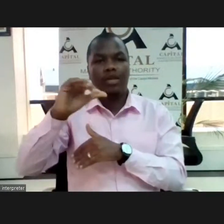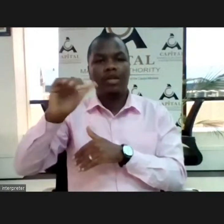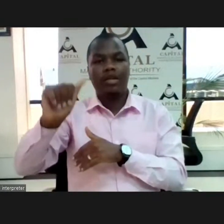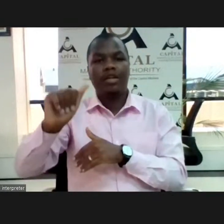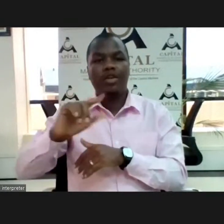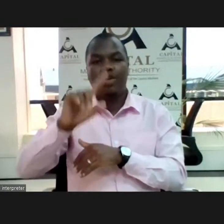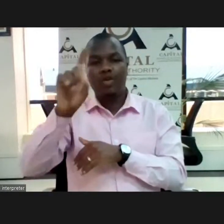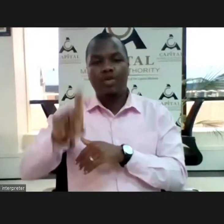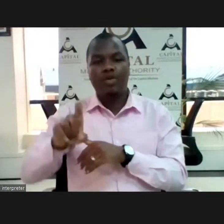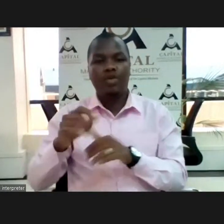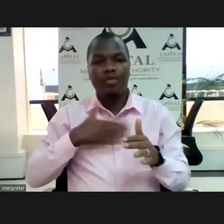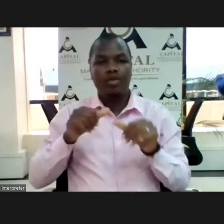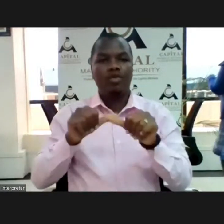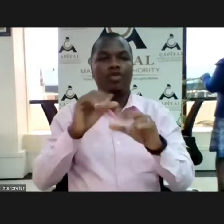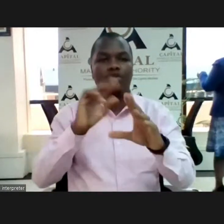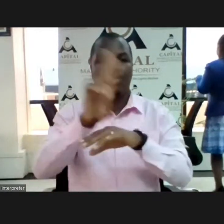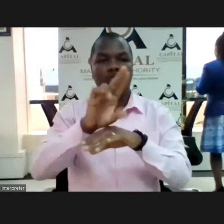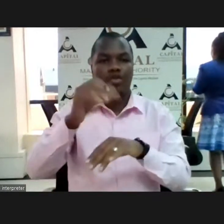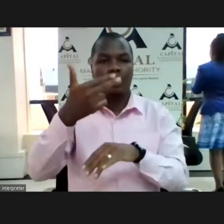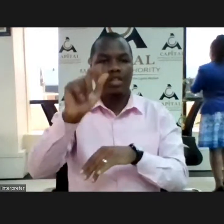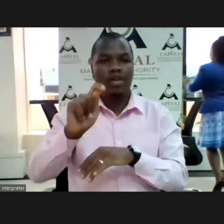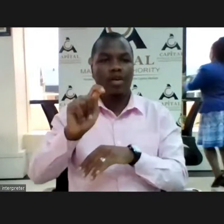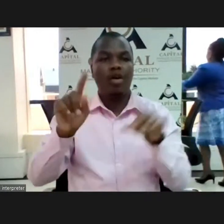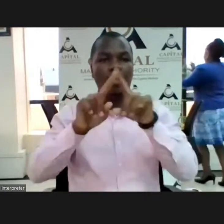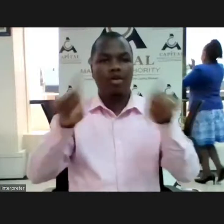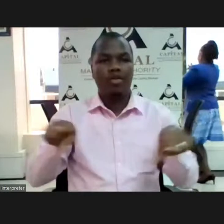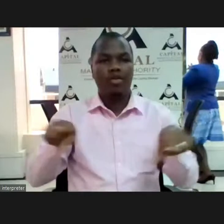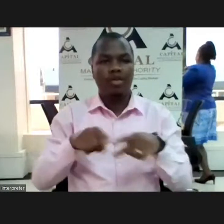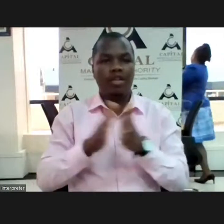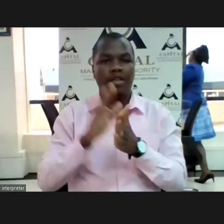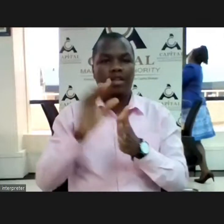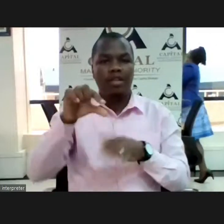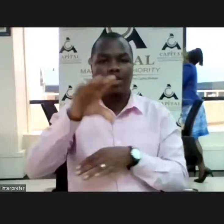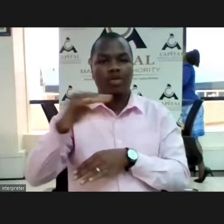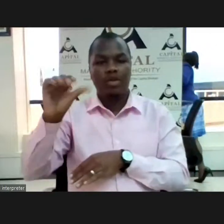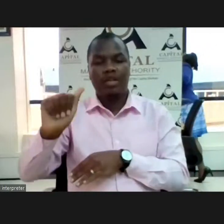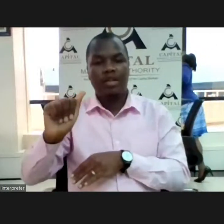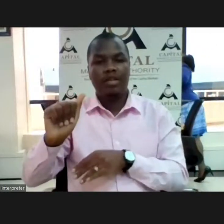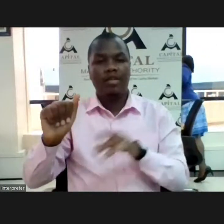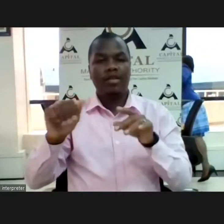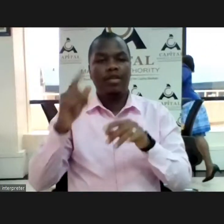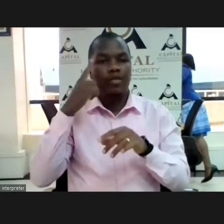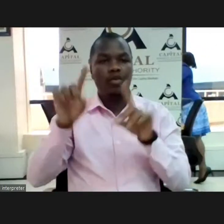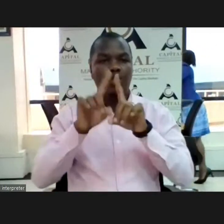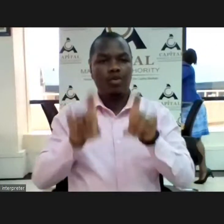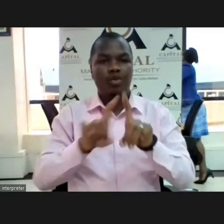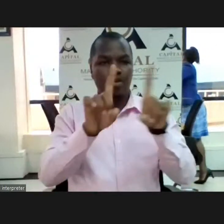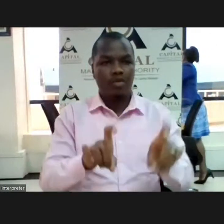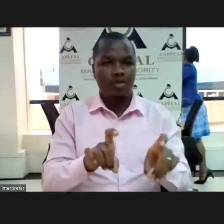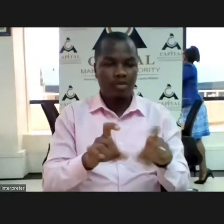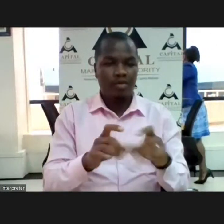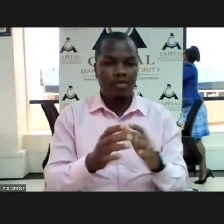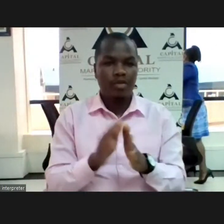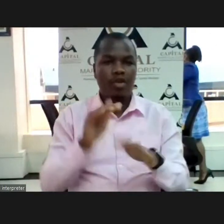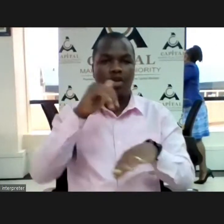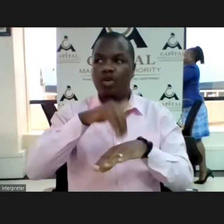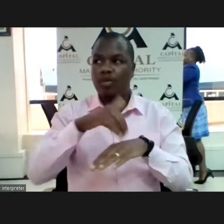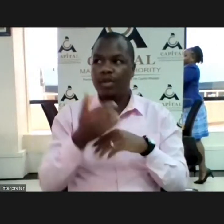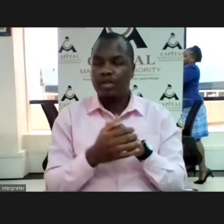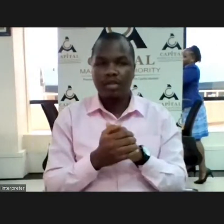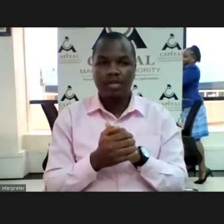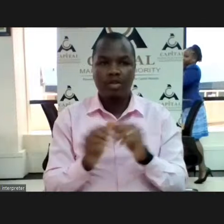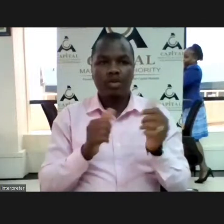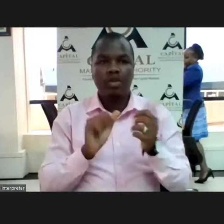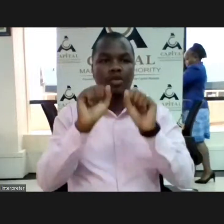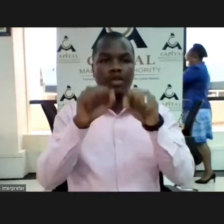to, using the chat box and a Q&A box for your questions and comments, which we